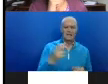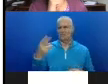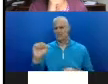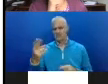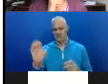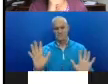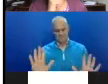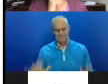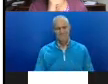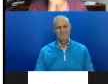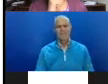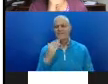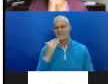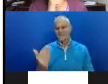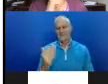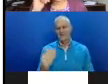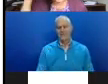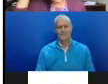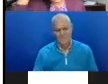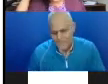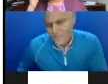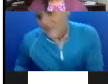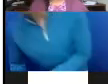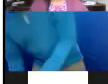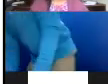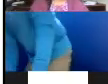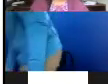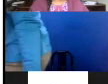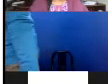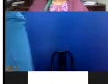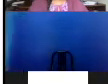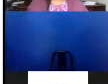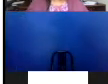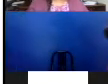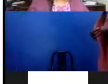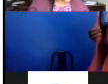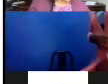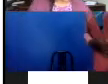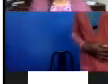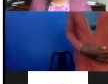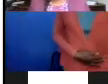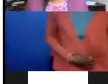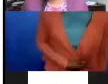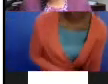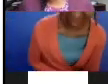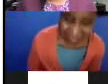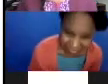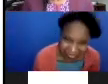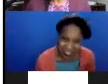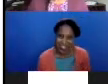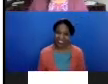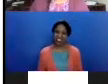there. I appreciate the invitation to do that. Yeah, thank you. And I think you're right. I mean, one of the reasons I asked is just because,